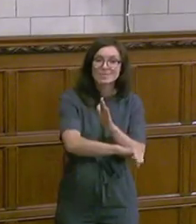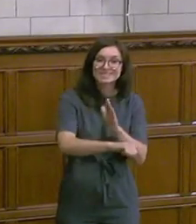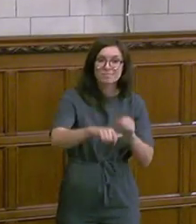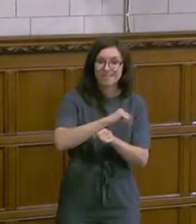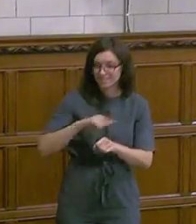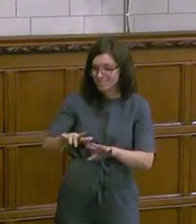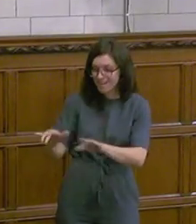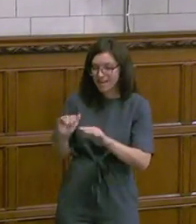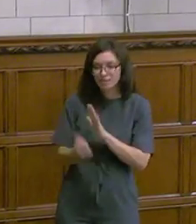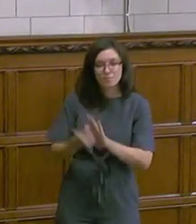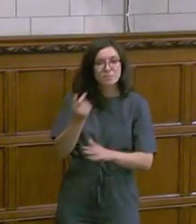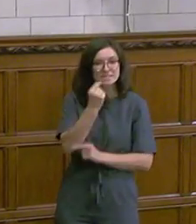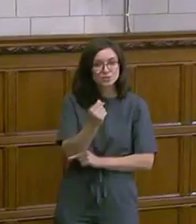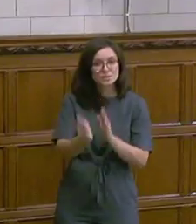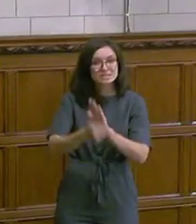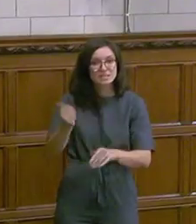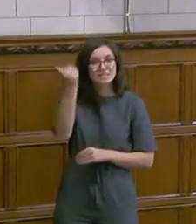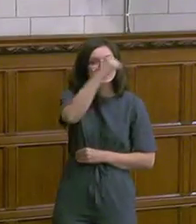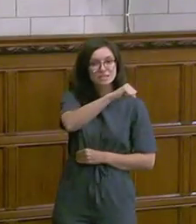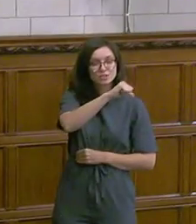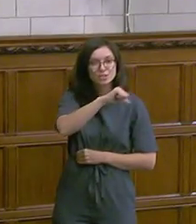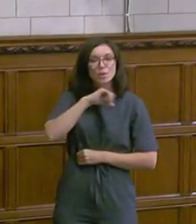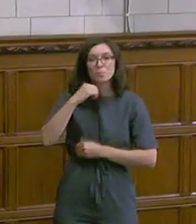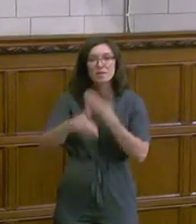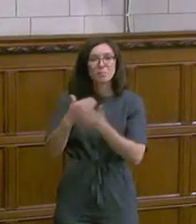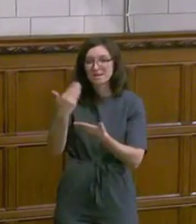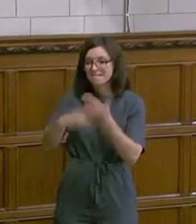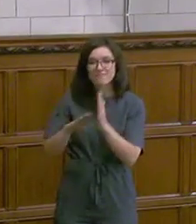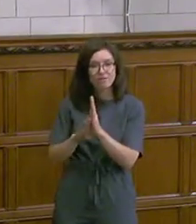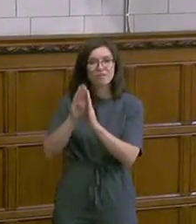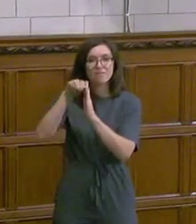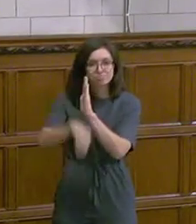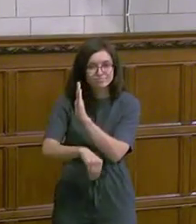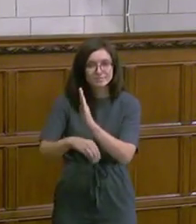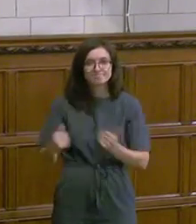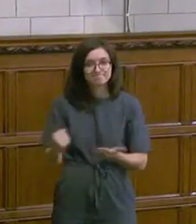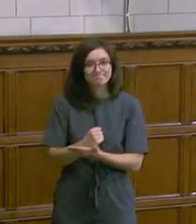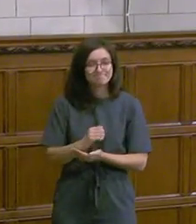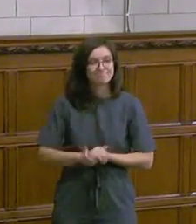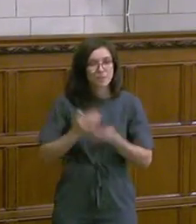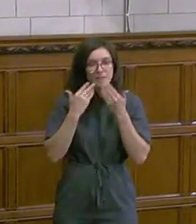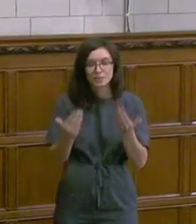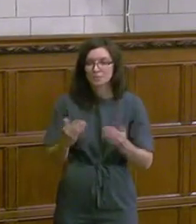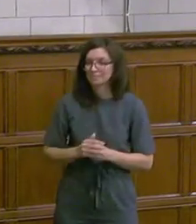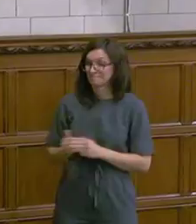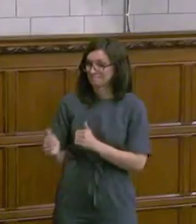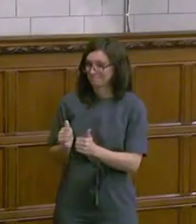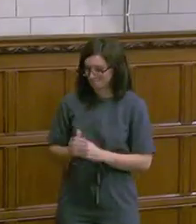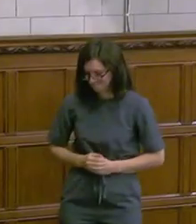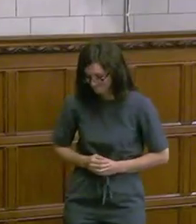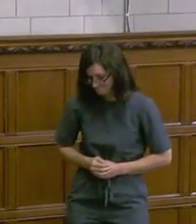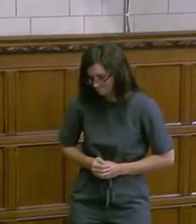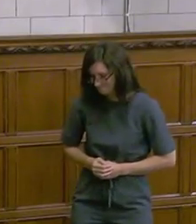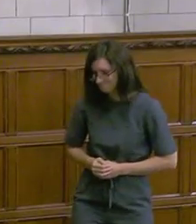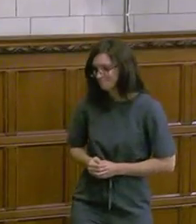skilled and intelligent individuals. We owe them more than that. Thank you. The question is that this House